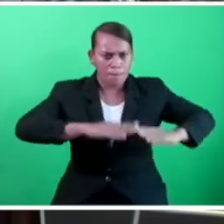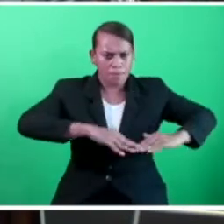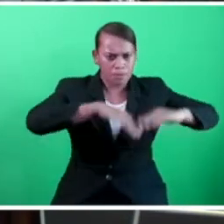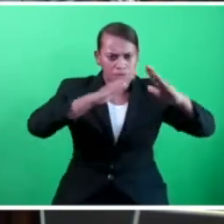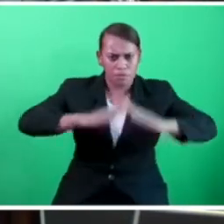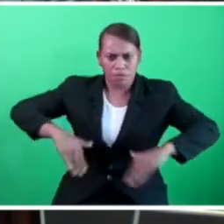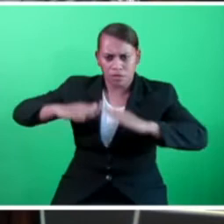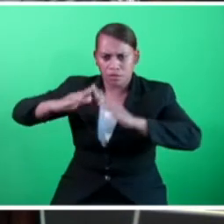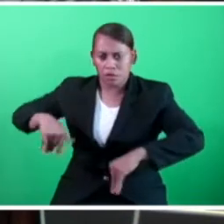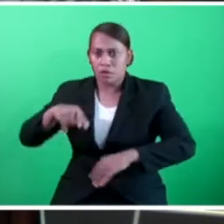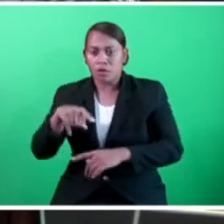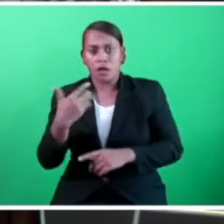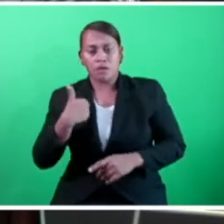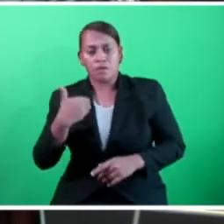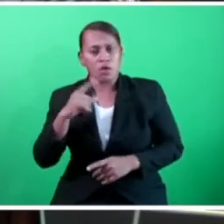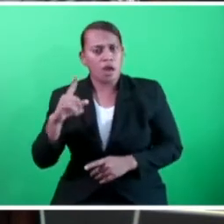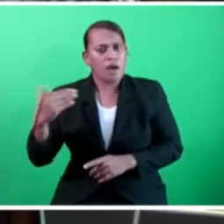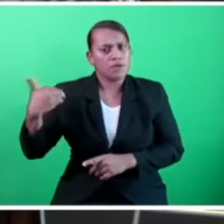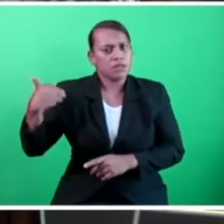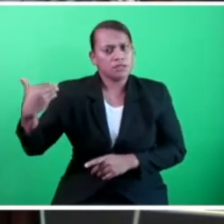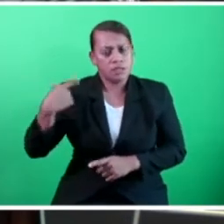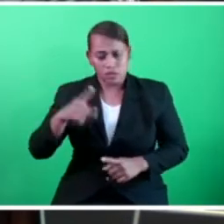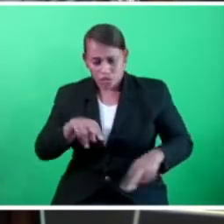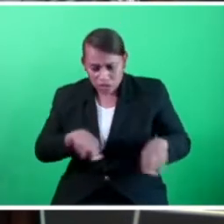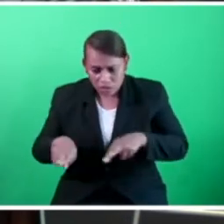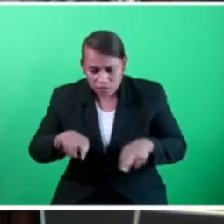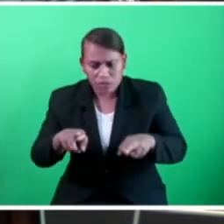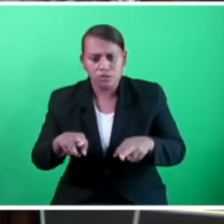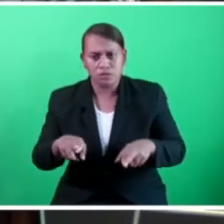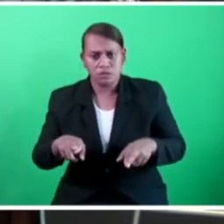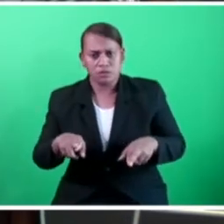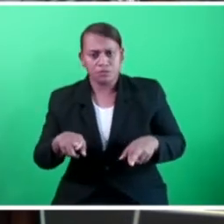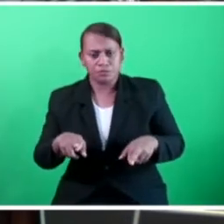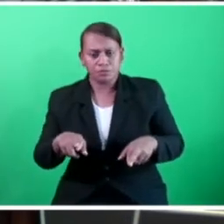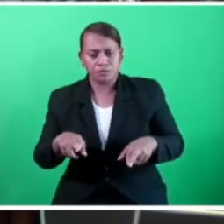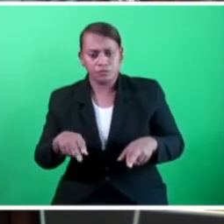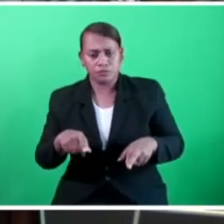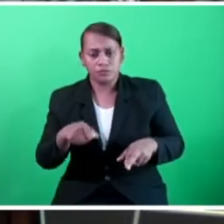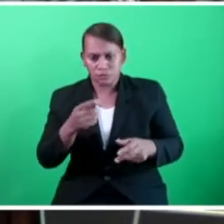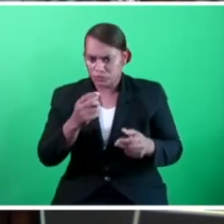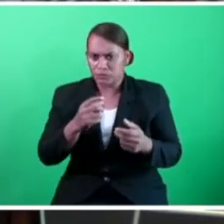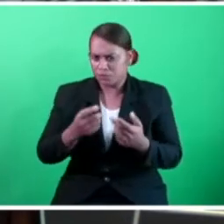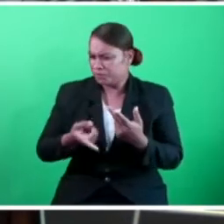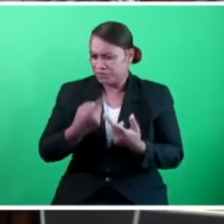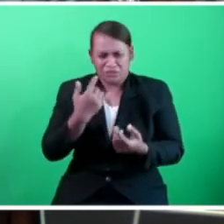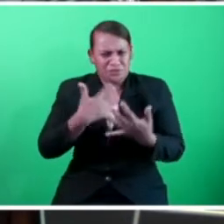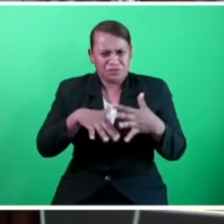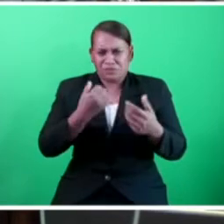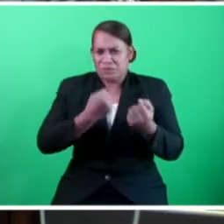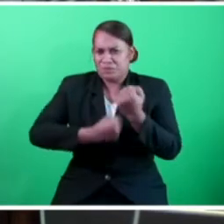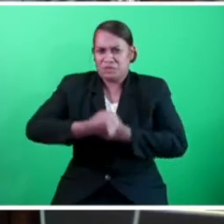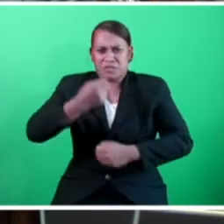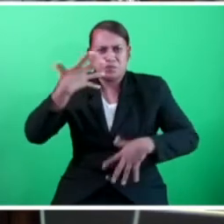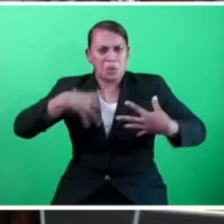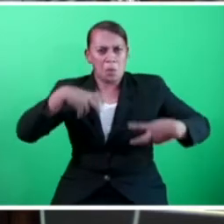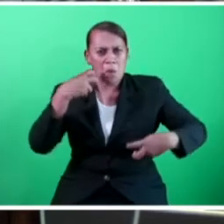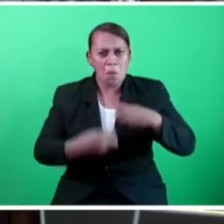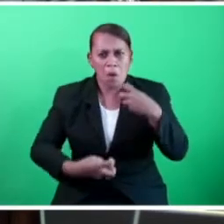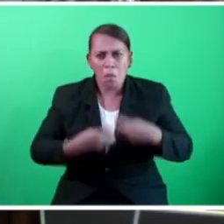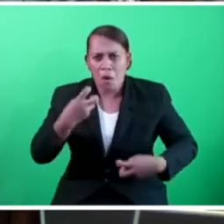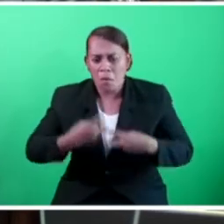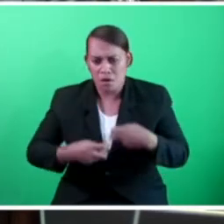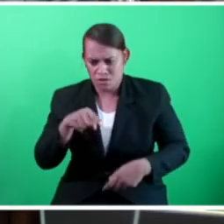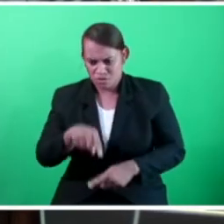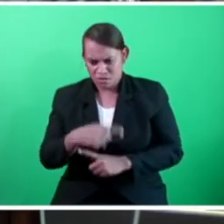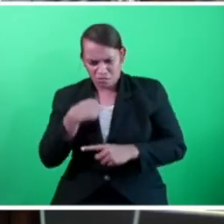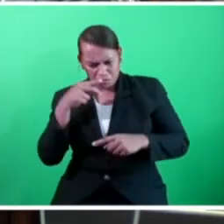affecting or destabilizing our riverbanks. Mr. Speaker, a problem caused by nature, a lasting solution